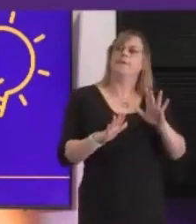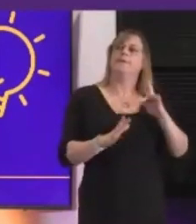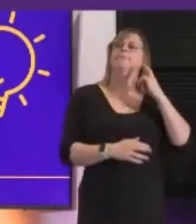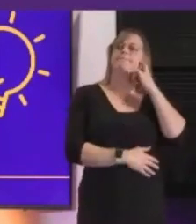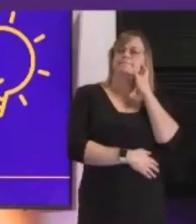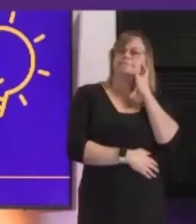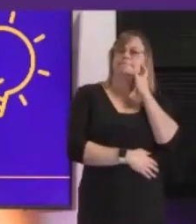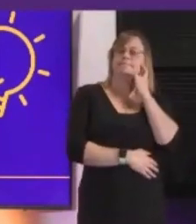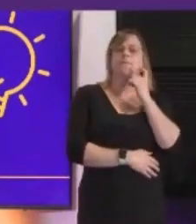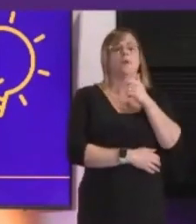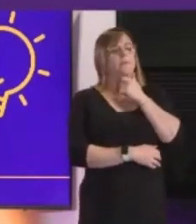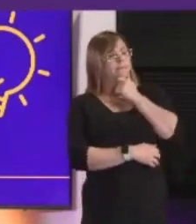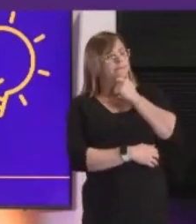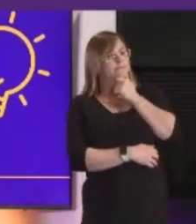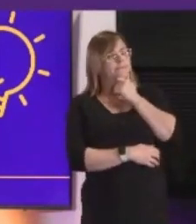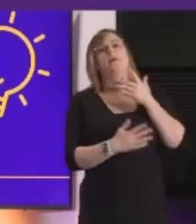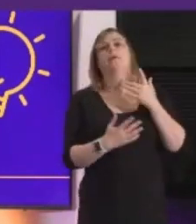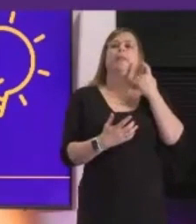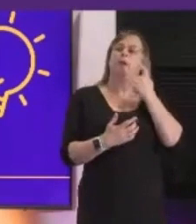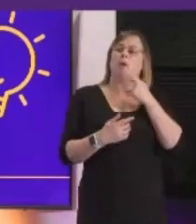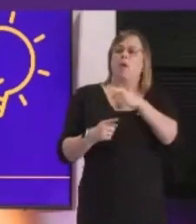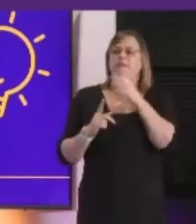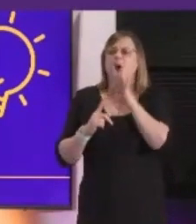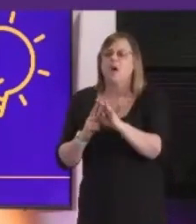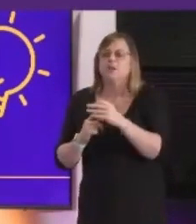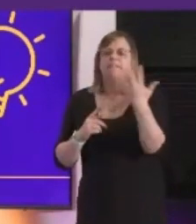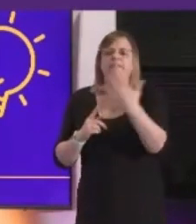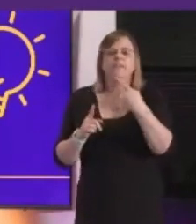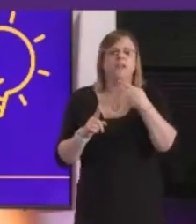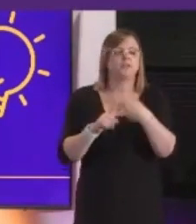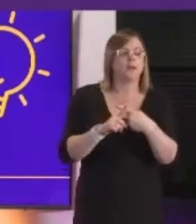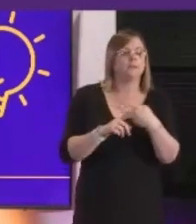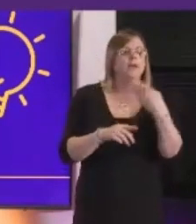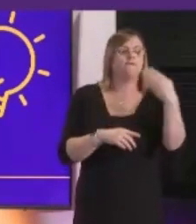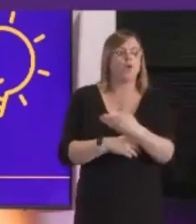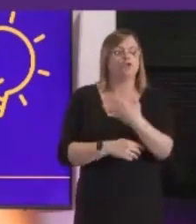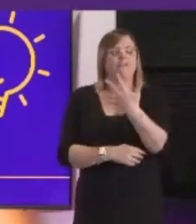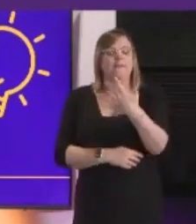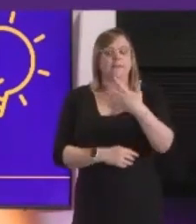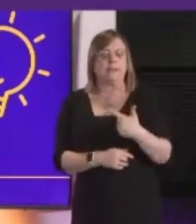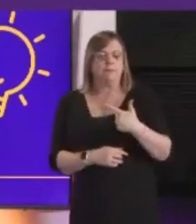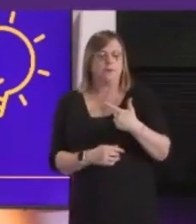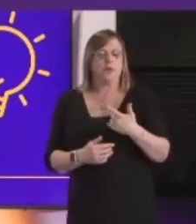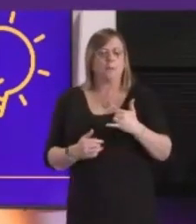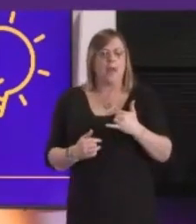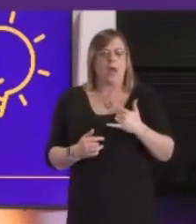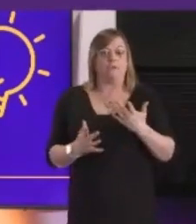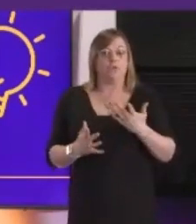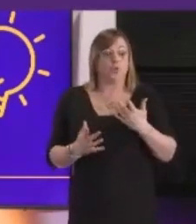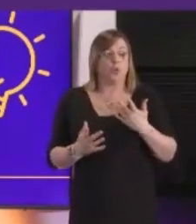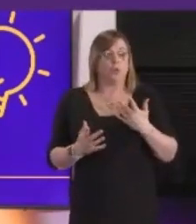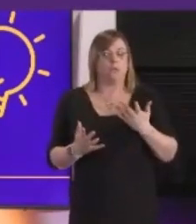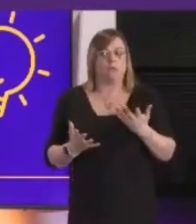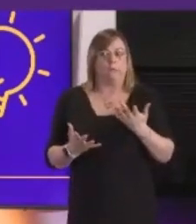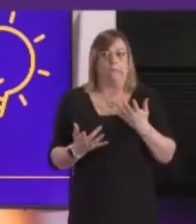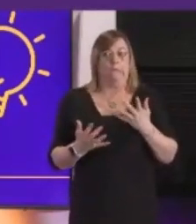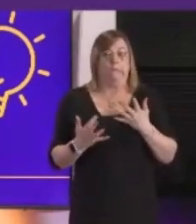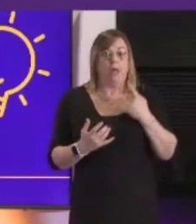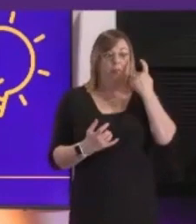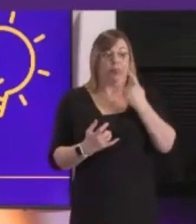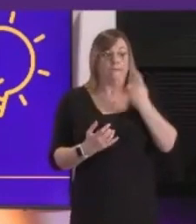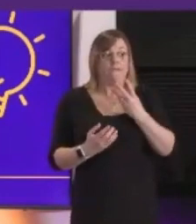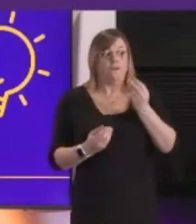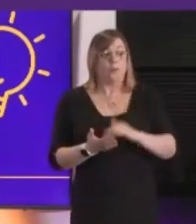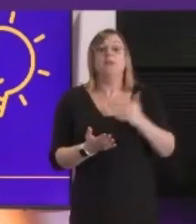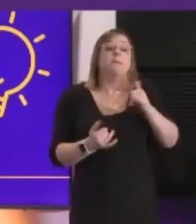bit, we might have to take pause. So if I said to you, what's 15 times 457? You might have to, I don't know, maybe you won't, but you might have to think for a moment